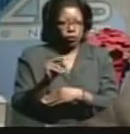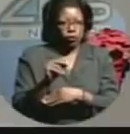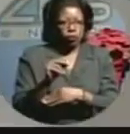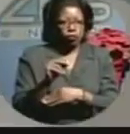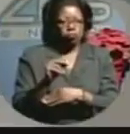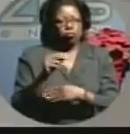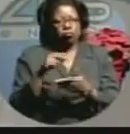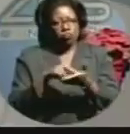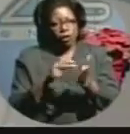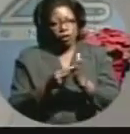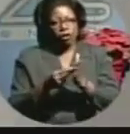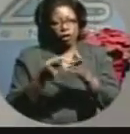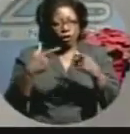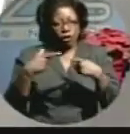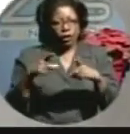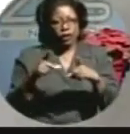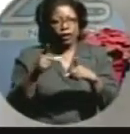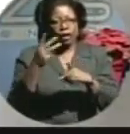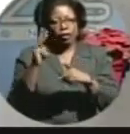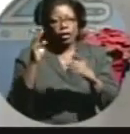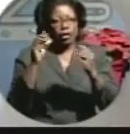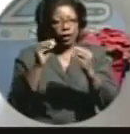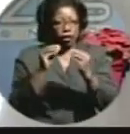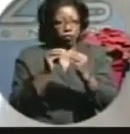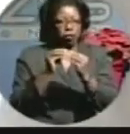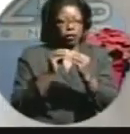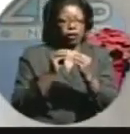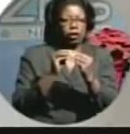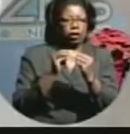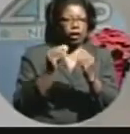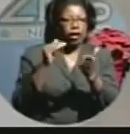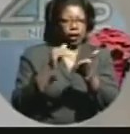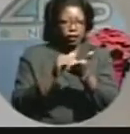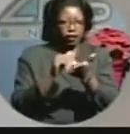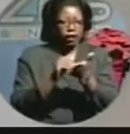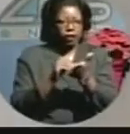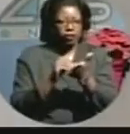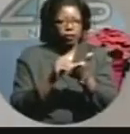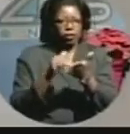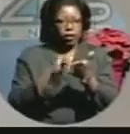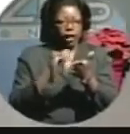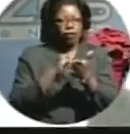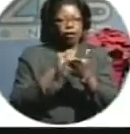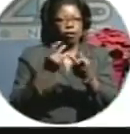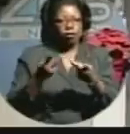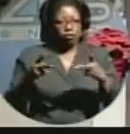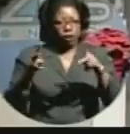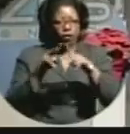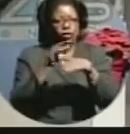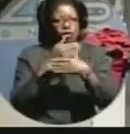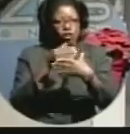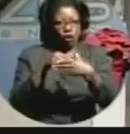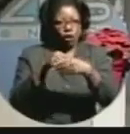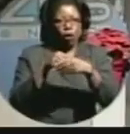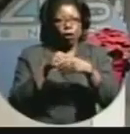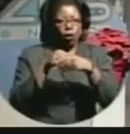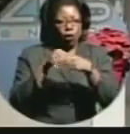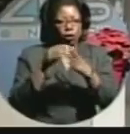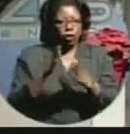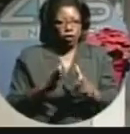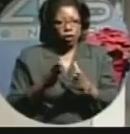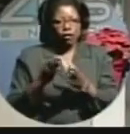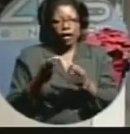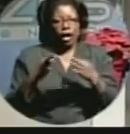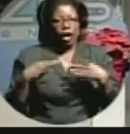let's meet again. He believes Cable and Wireless can achieve sustainable value for their shareholders, even if they hold